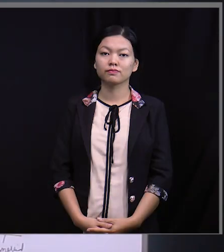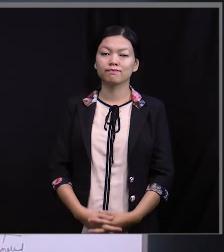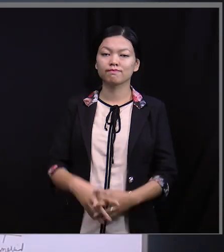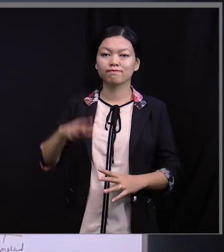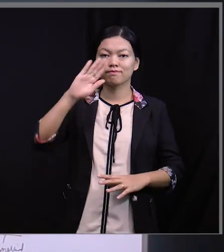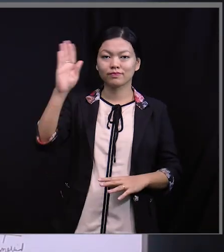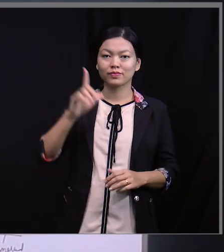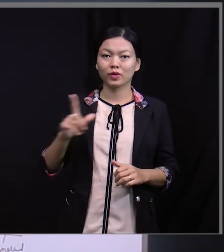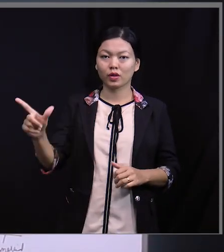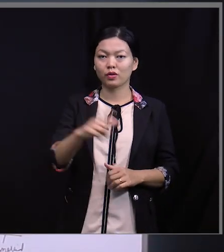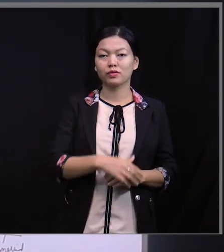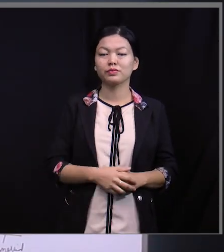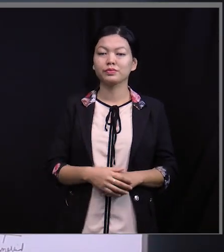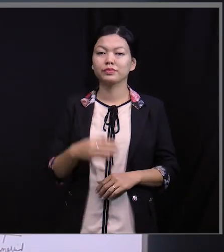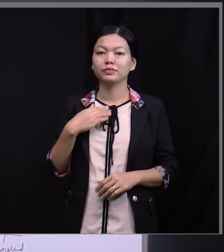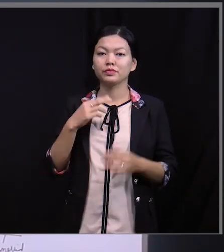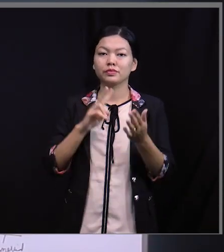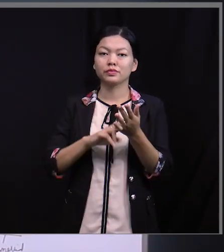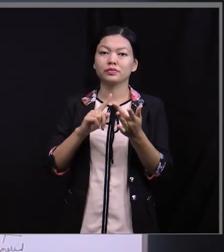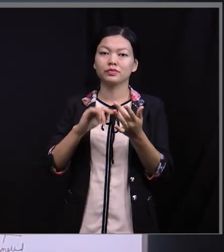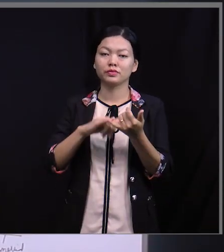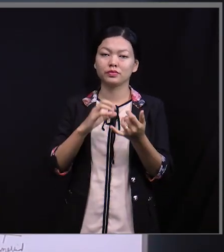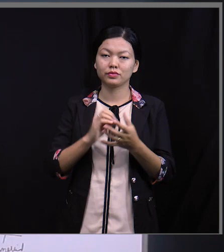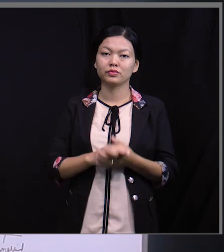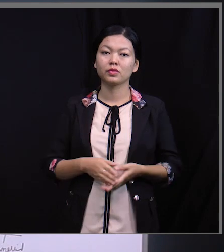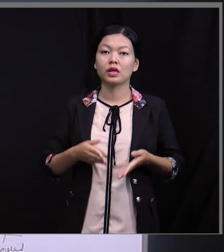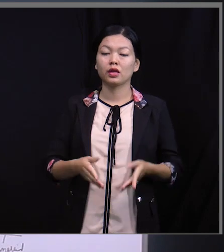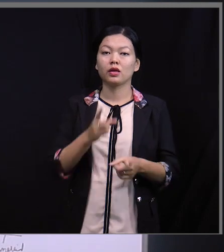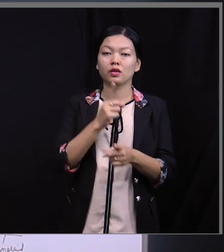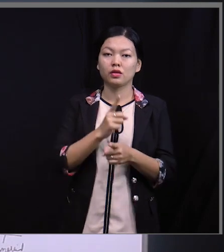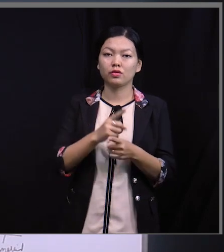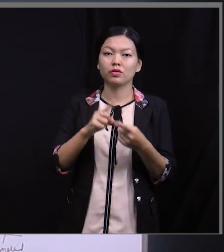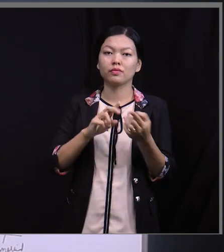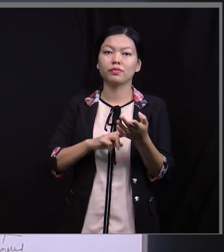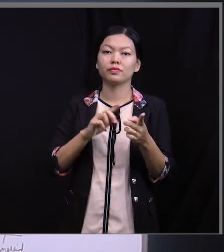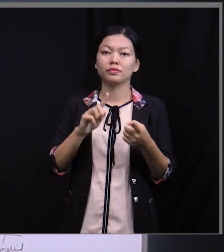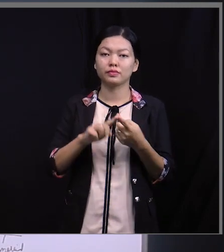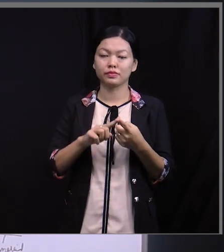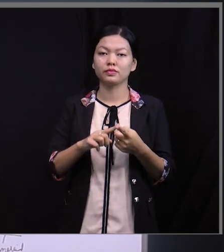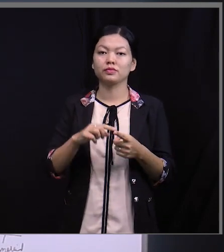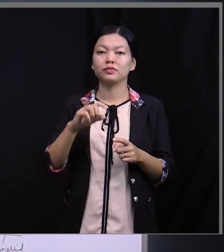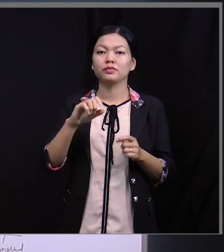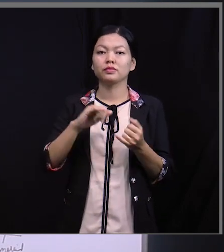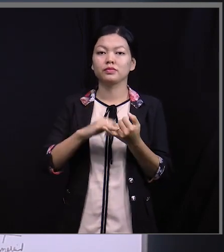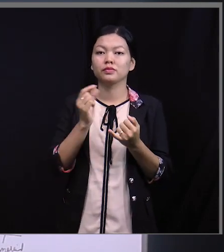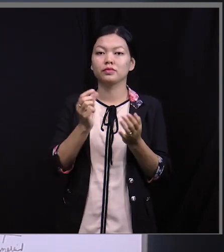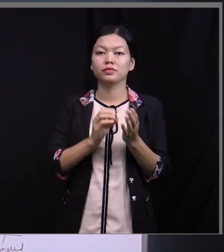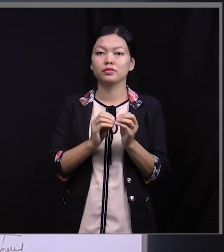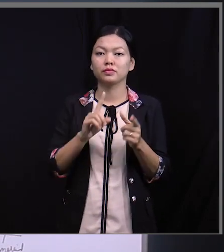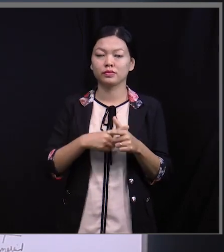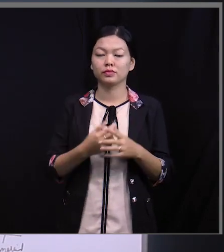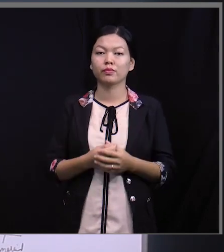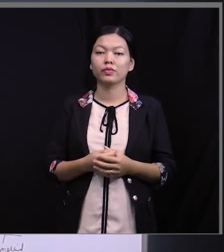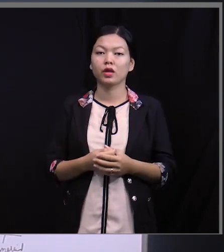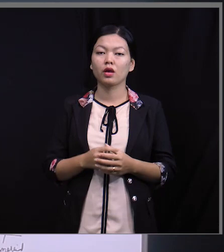Hi everyone, I am Rovishinyo and I'll be your tutor for your entrepreneurship subject. And first of all, I want to